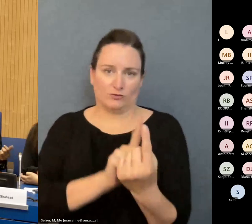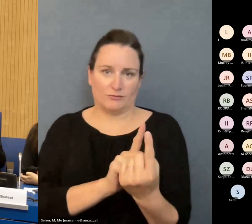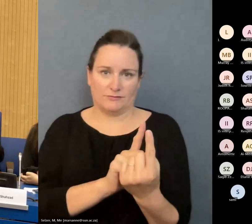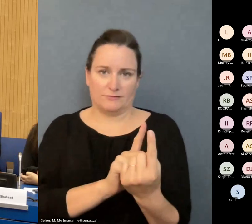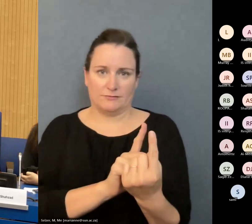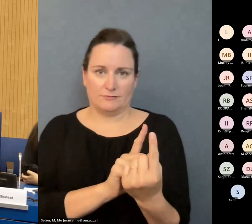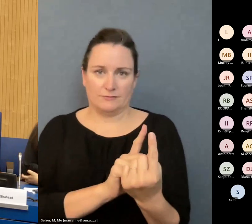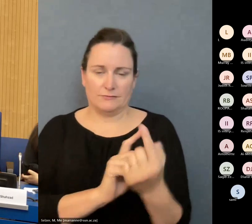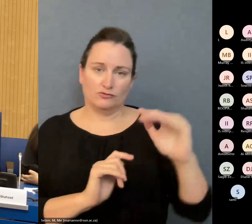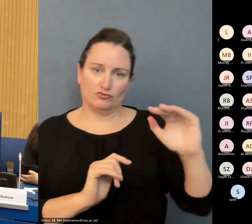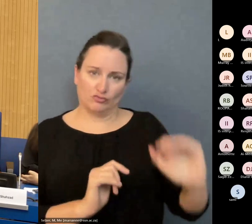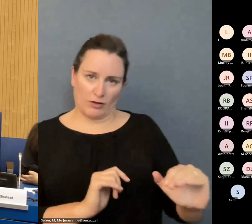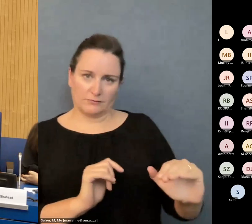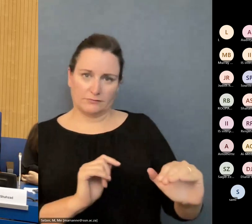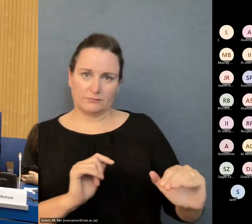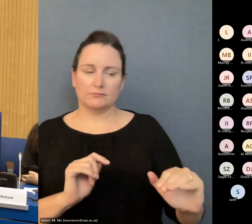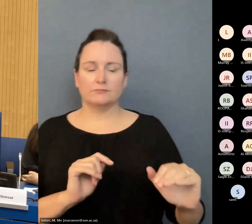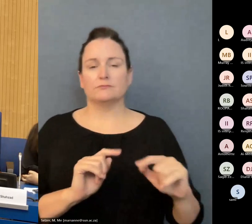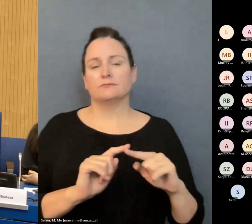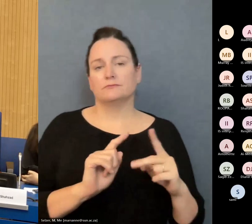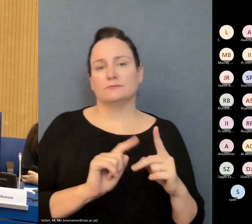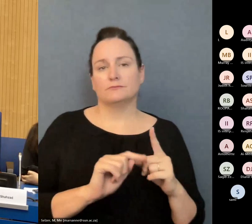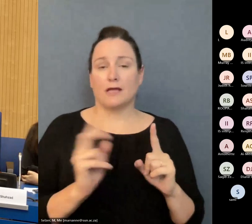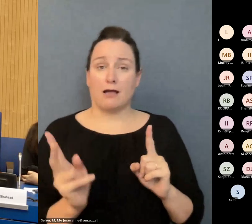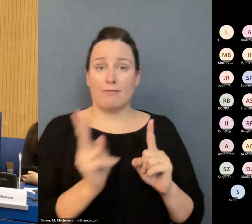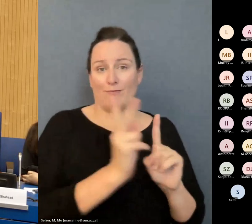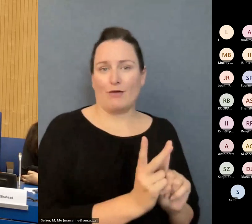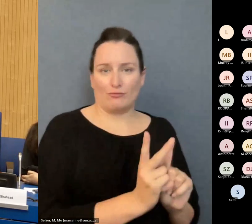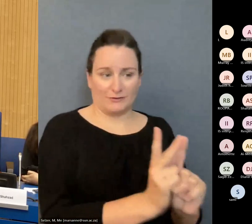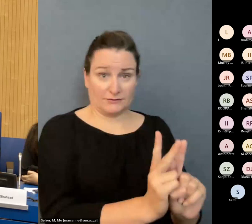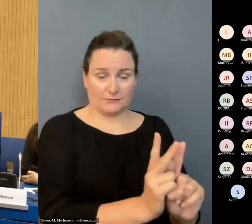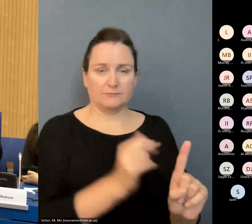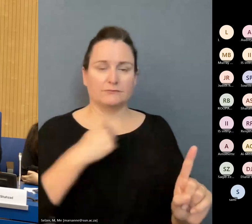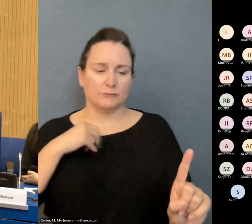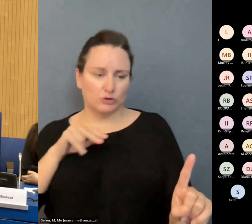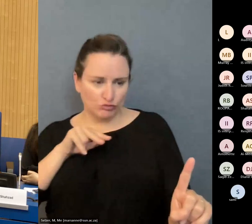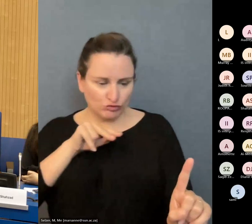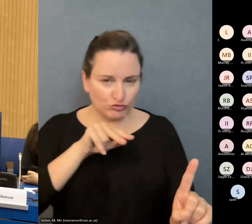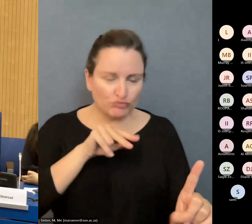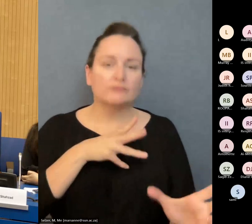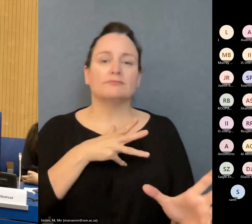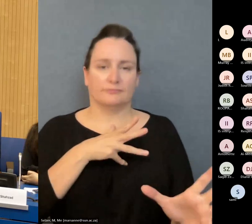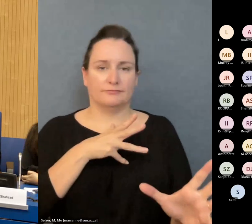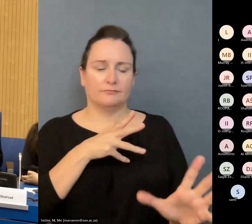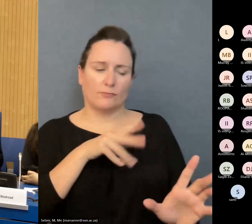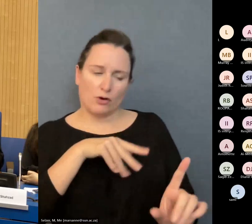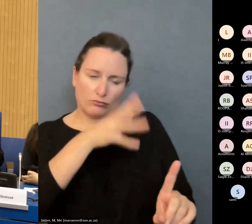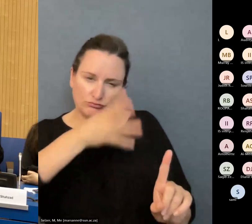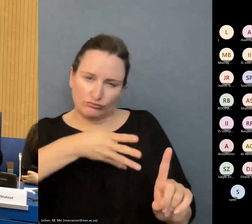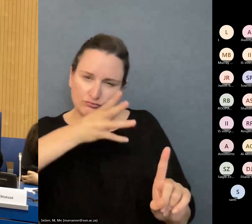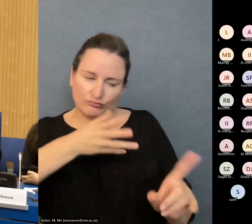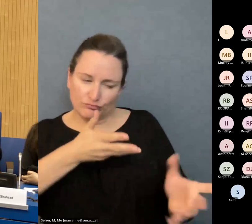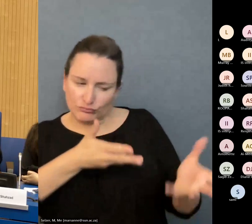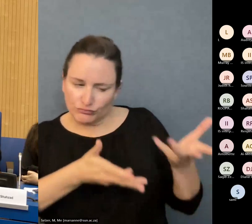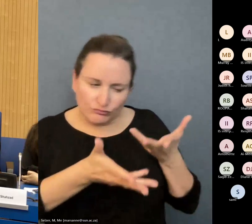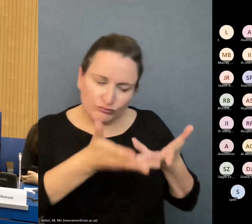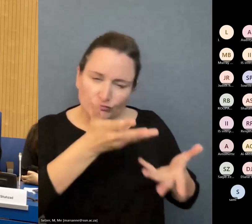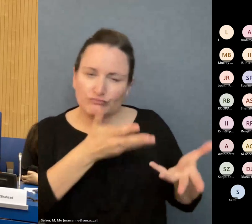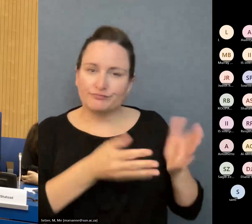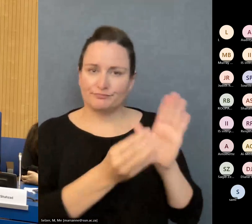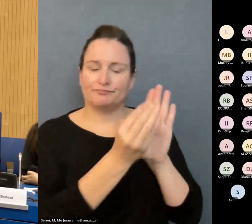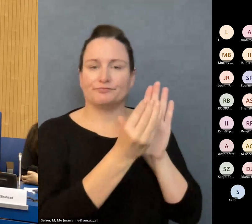child, his parents, based on which we come up with a plan for him or she